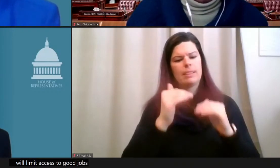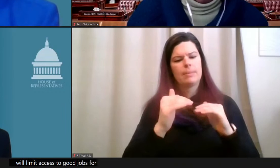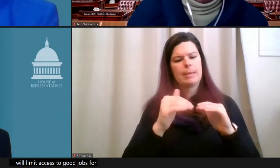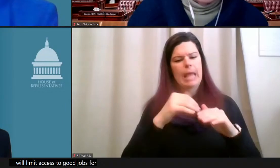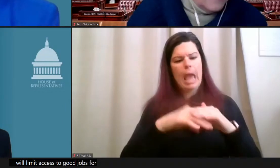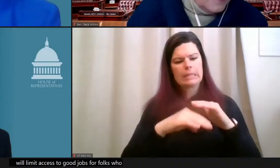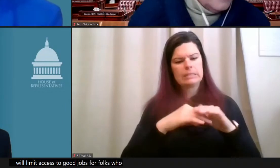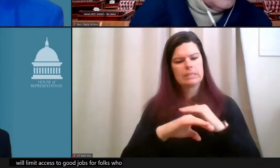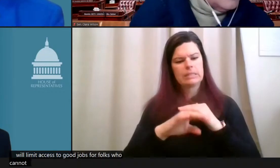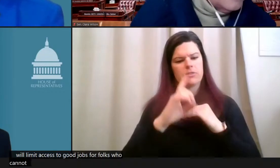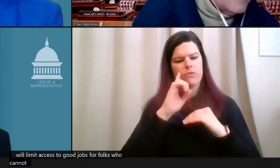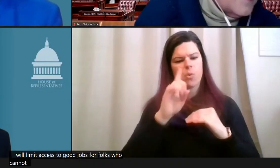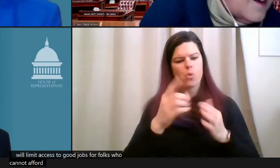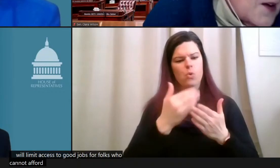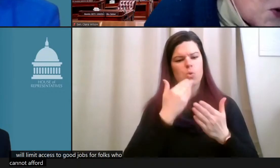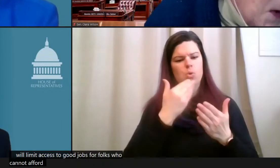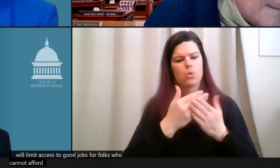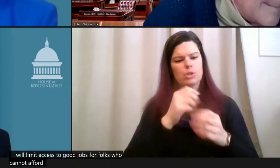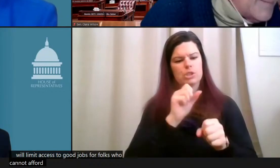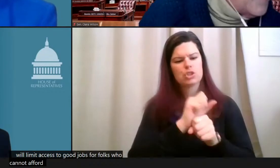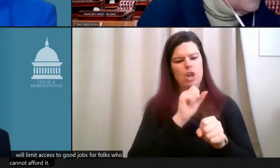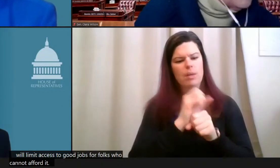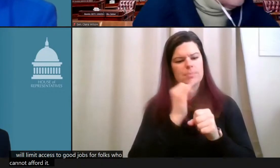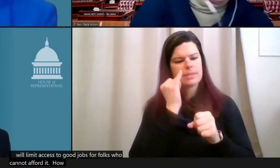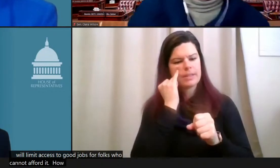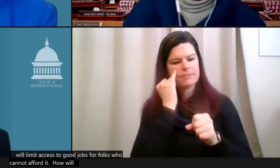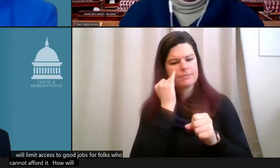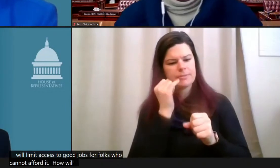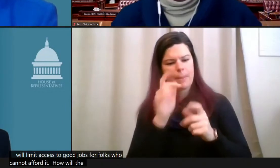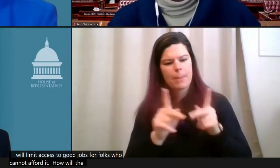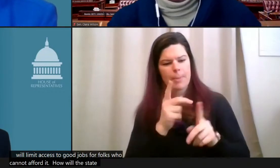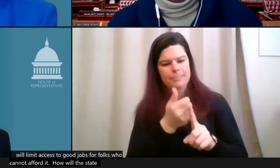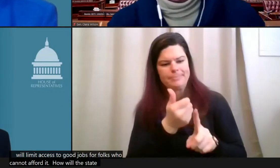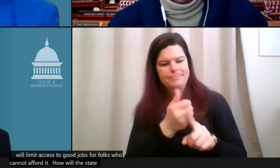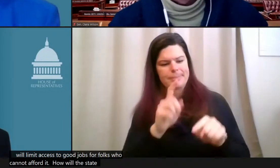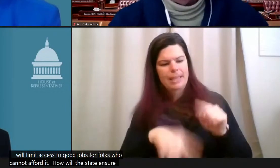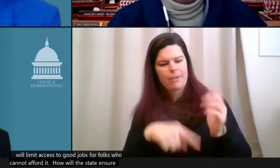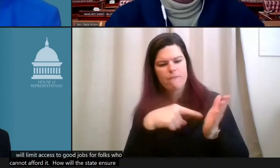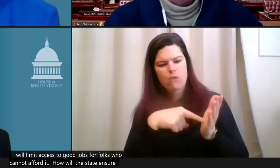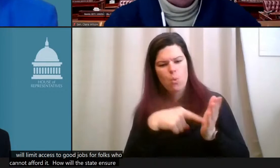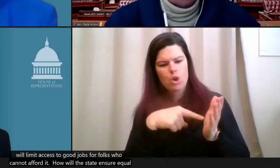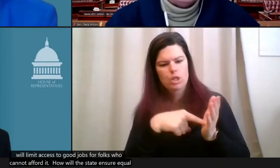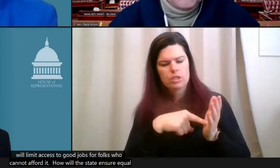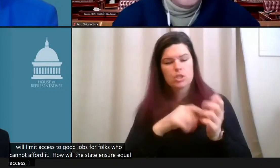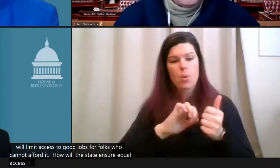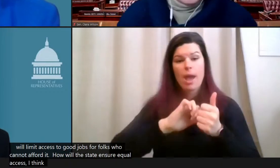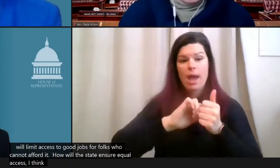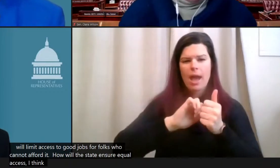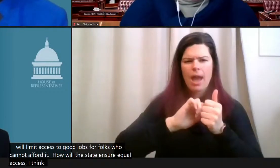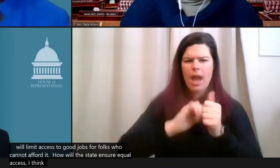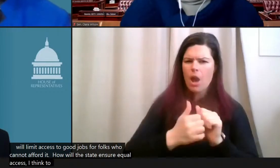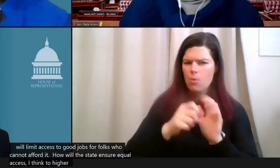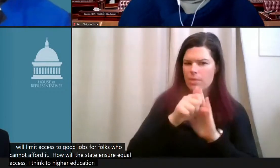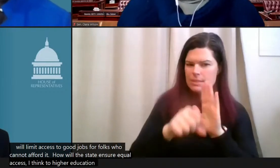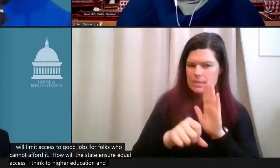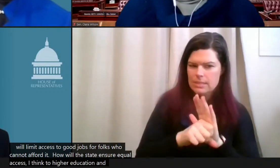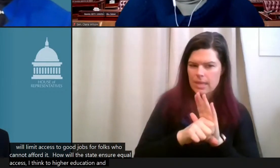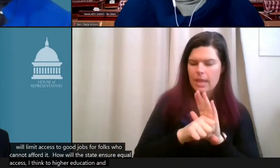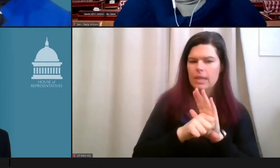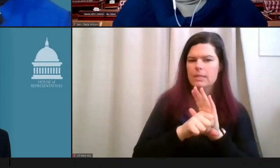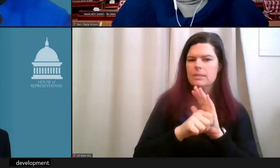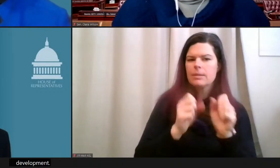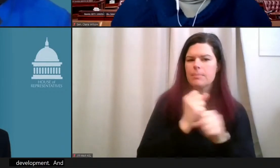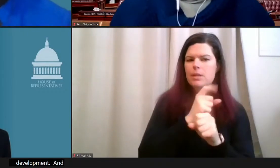afford it. How will the state ensure equal access, I think, to higher education and workforce development? And I'm going to